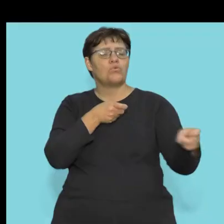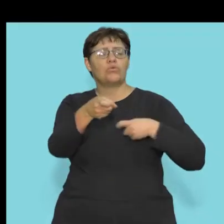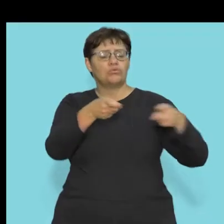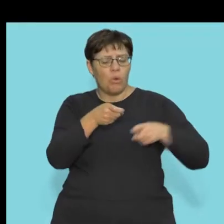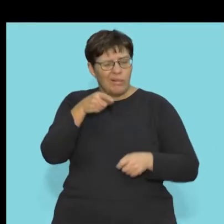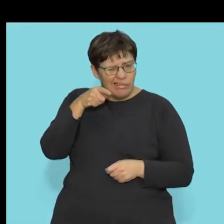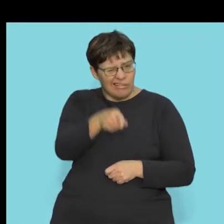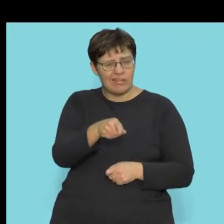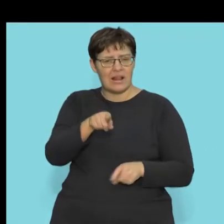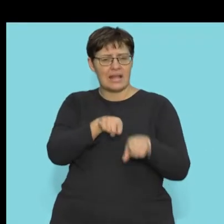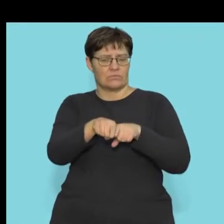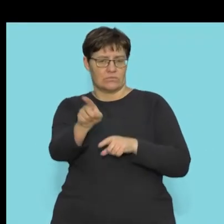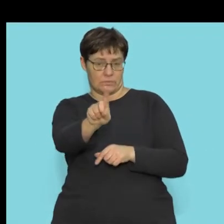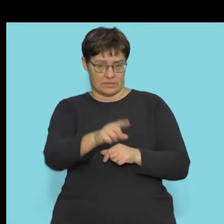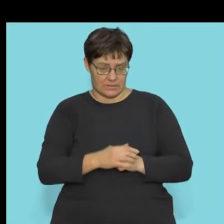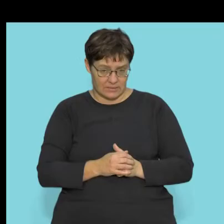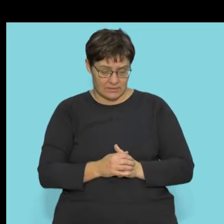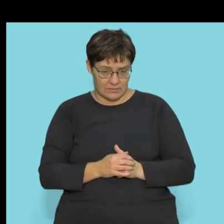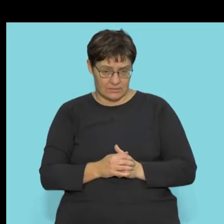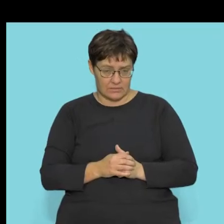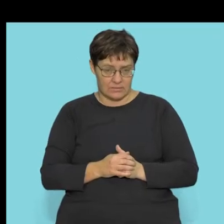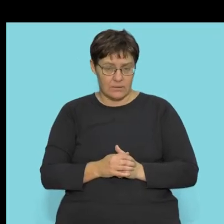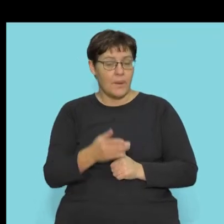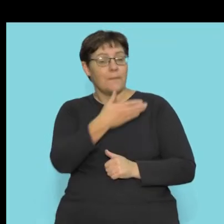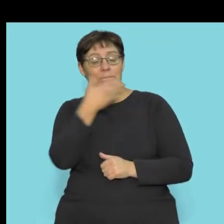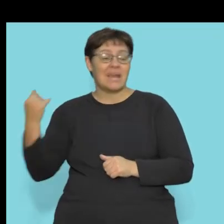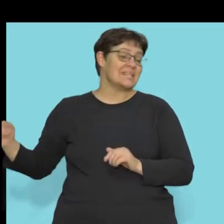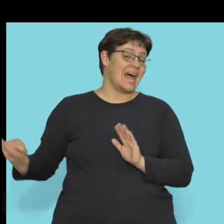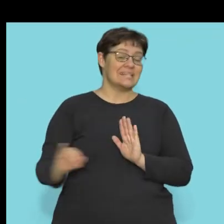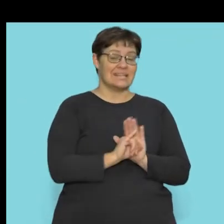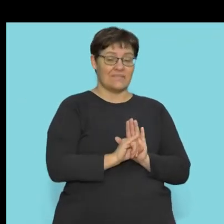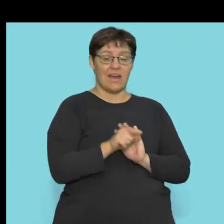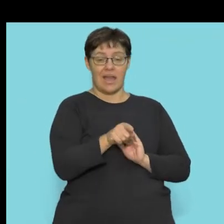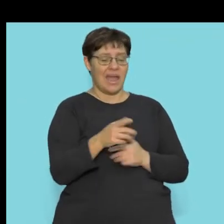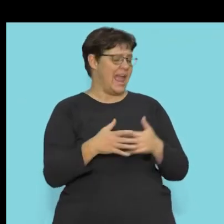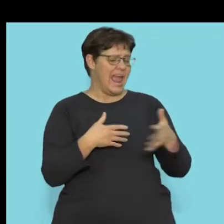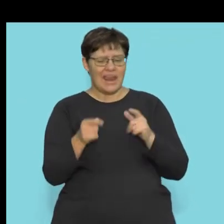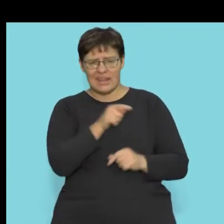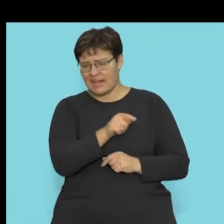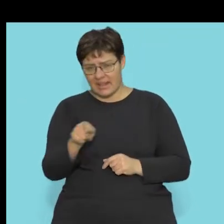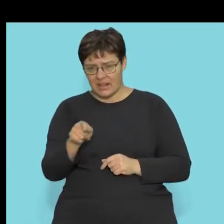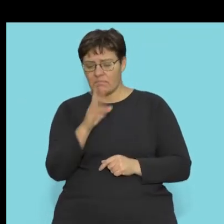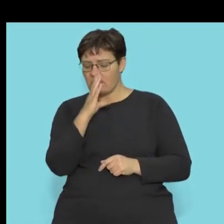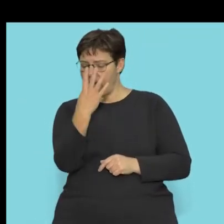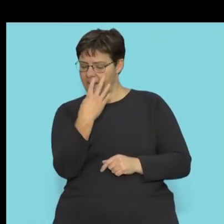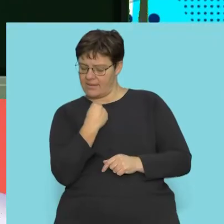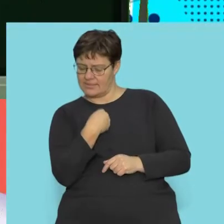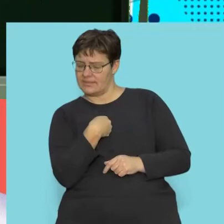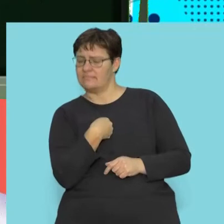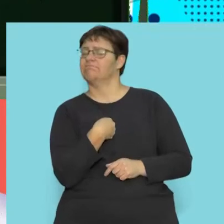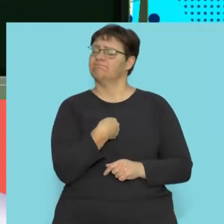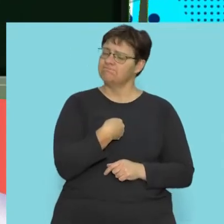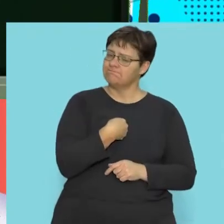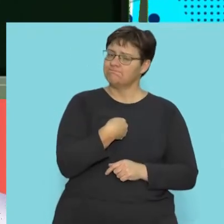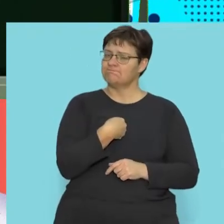analyze what was the control for this experiment. And guys, the best way to identify the control in any experiment is to